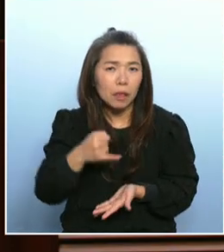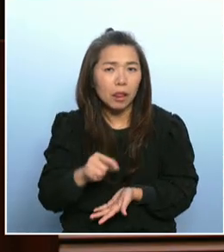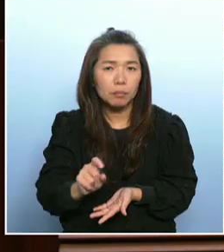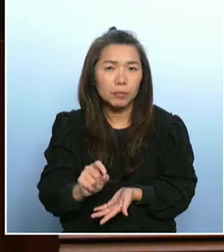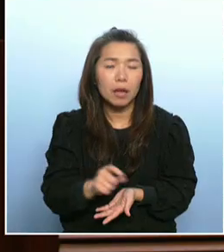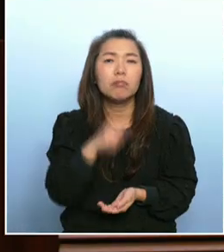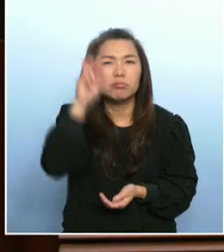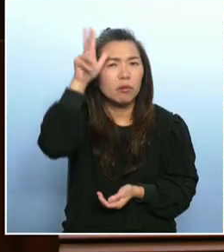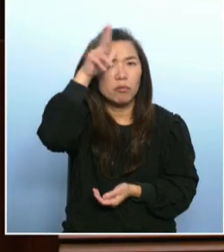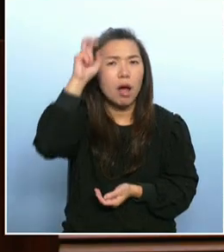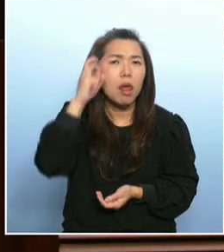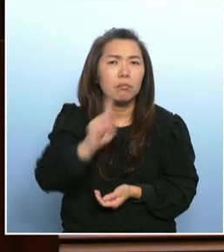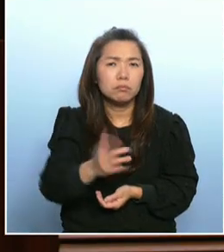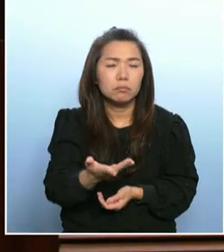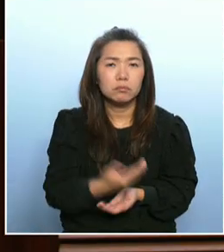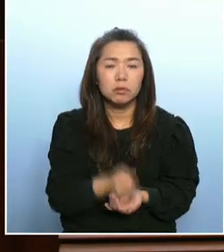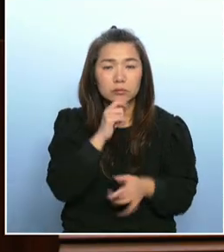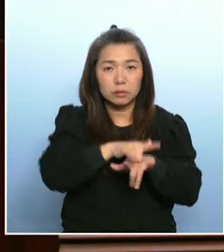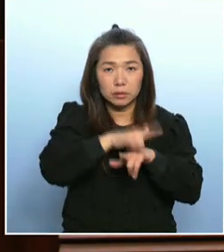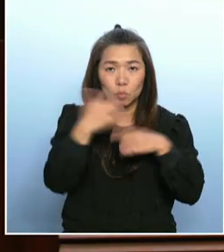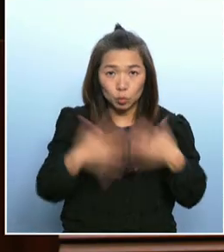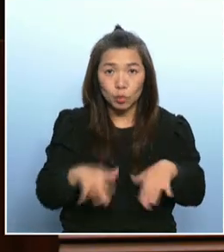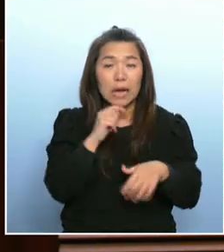not eligible for such living allowance?